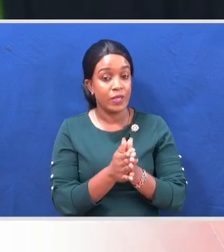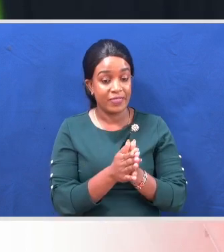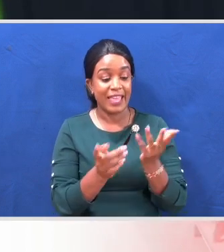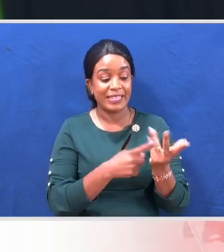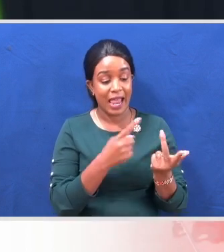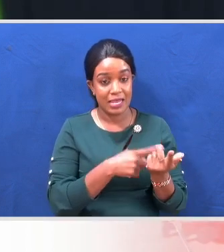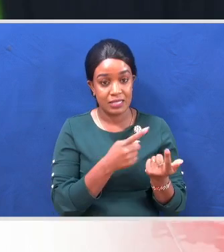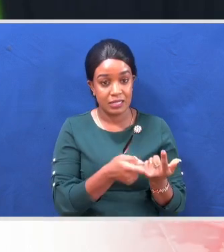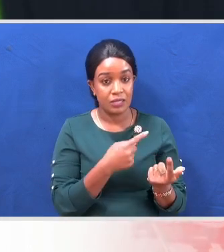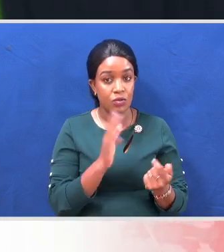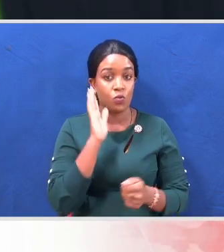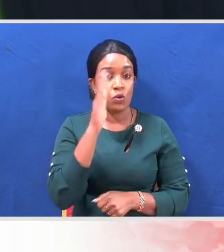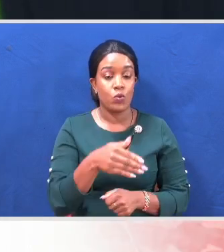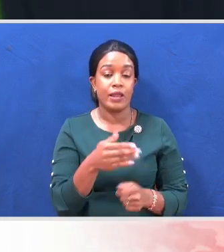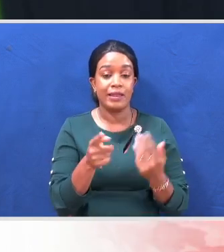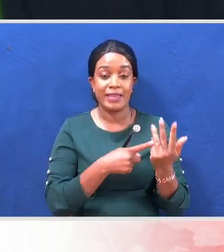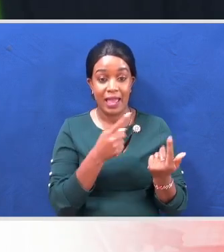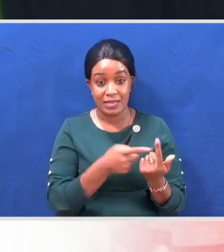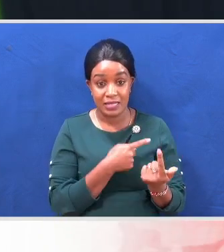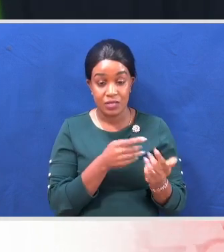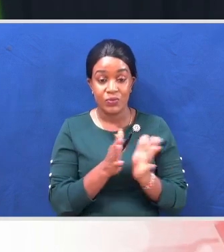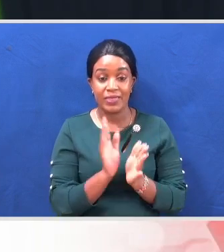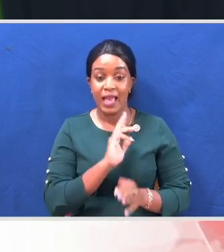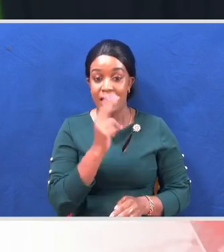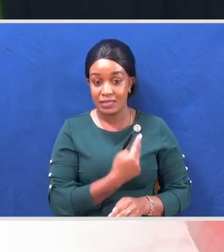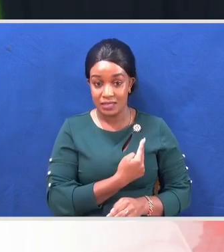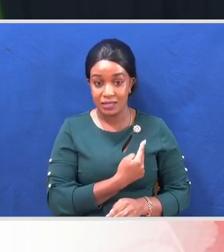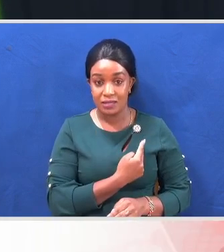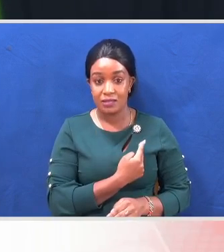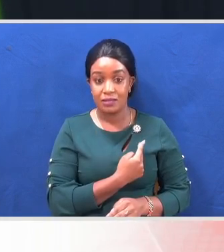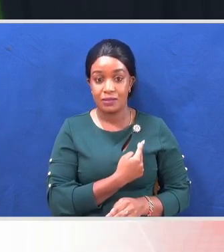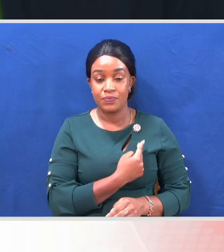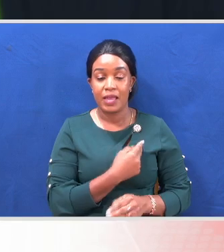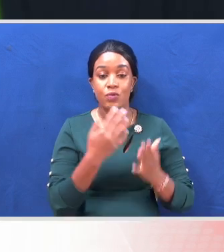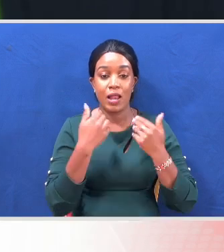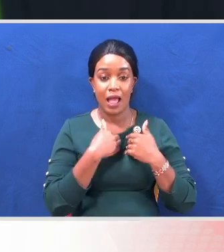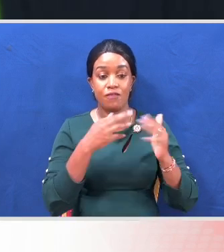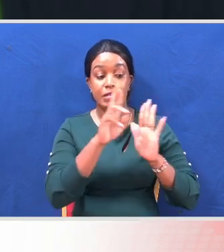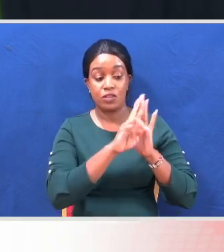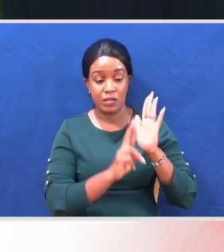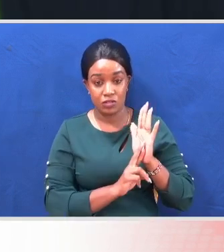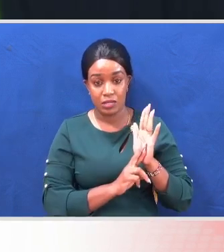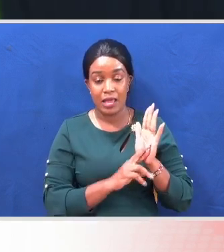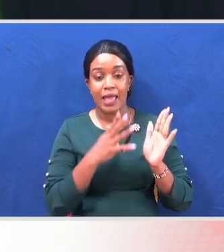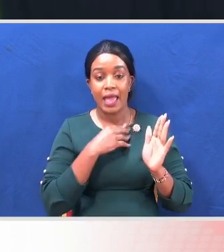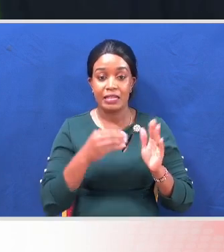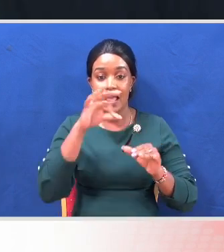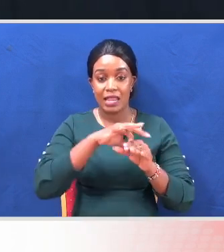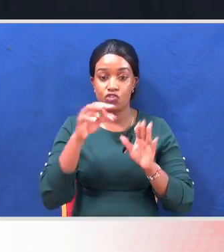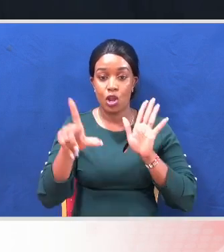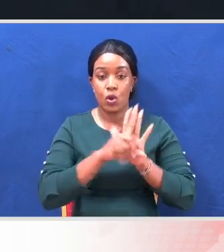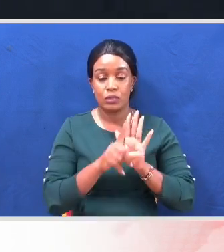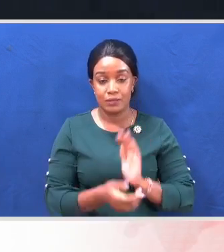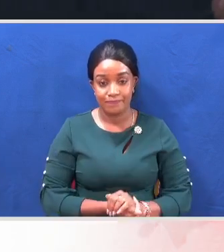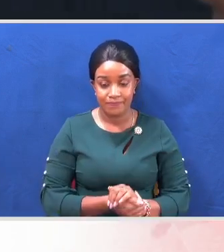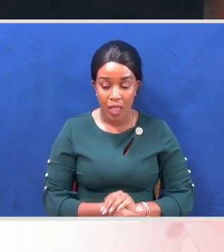tallying, we are going to tally these results within laid down regulations and the election laws. Yes. Just